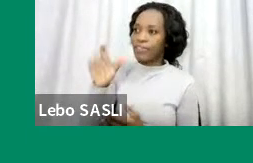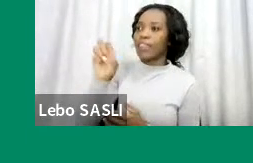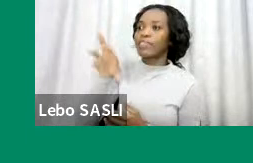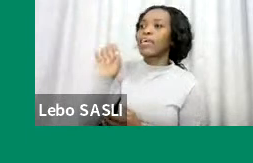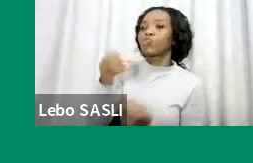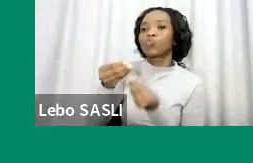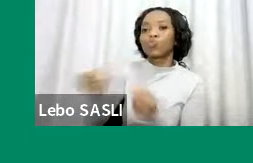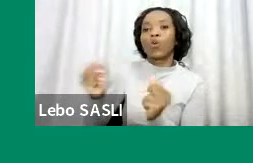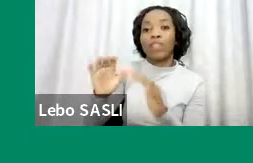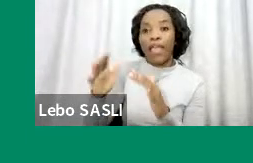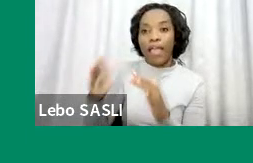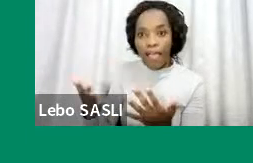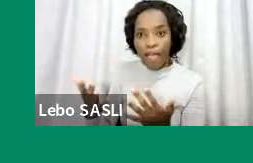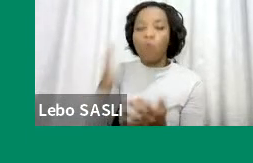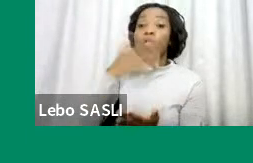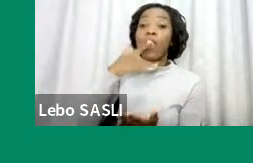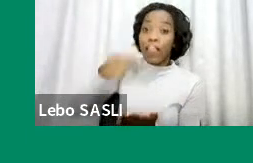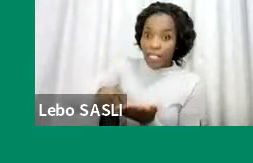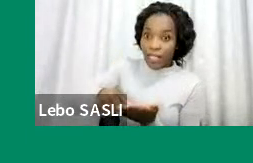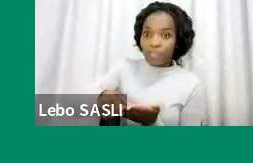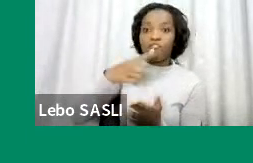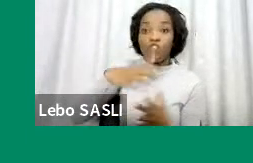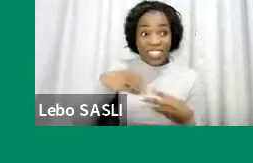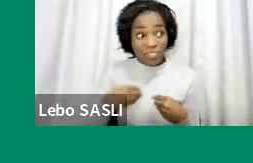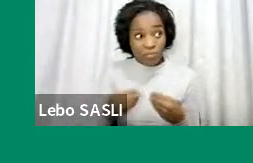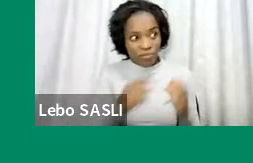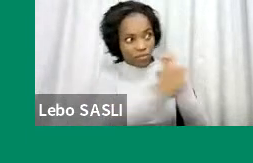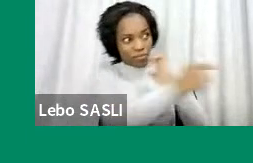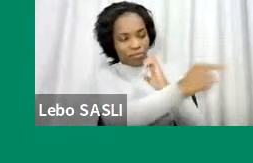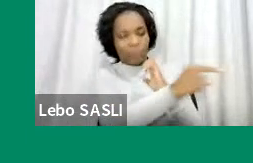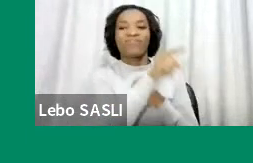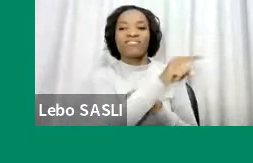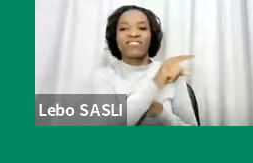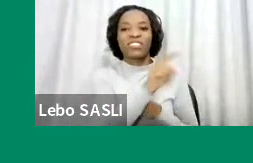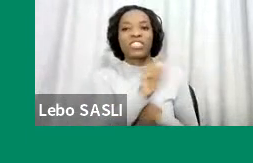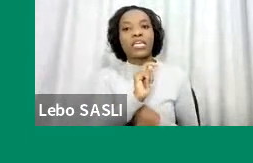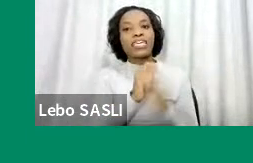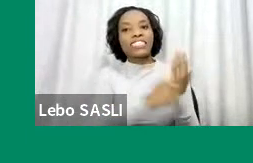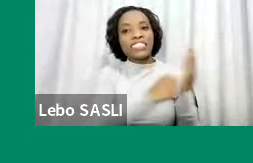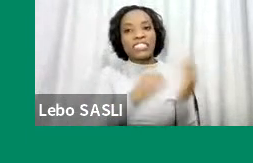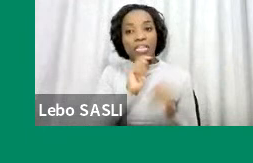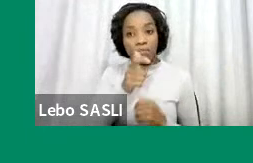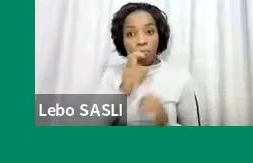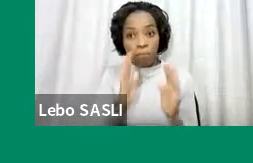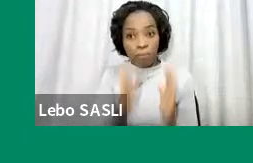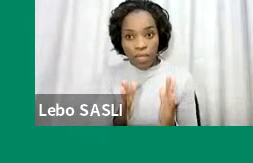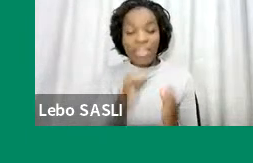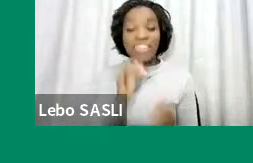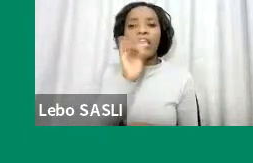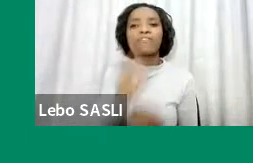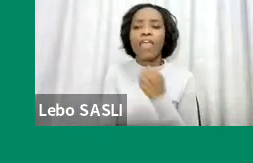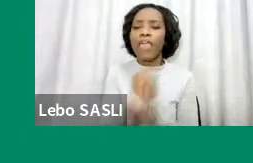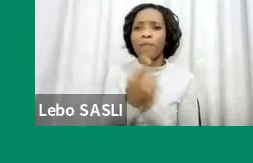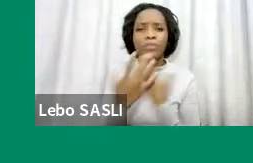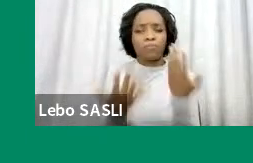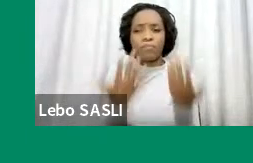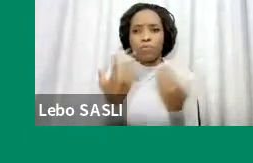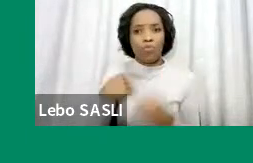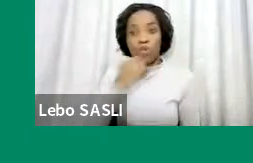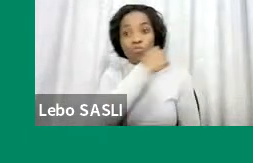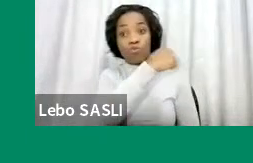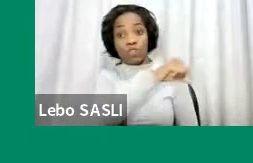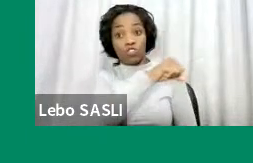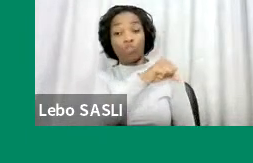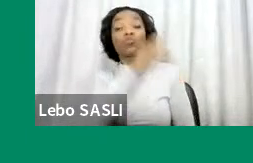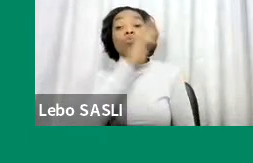letter of acceptance will be sent to the taxpayer. If it happens that the case is rejected, a letter of the